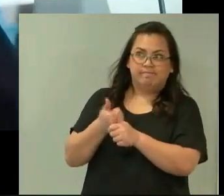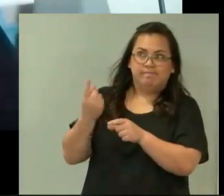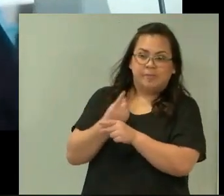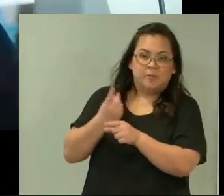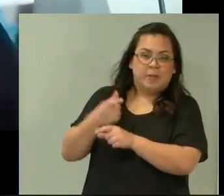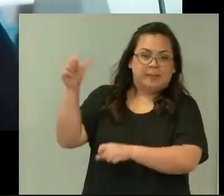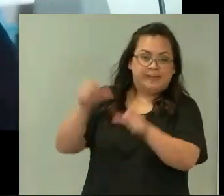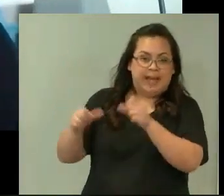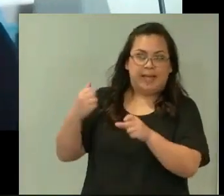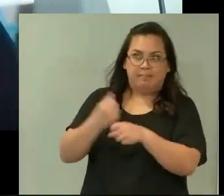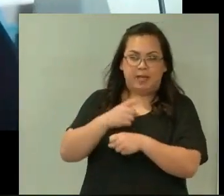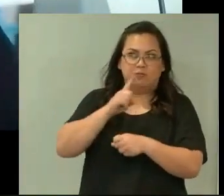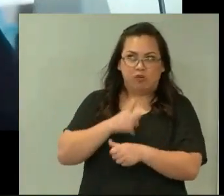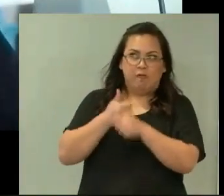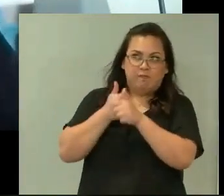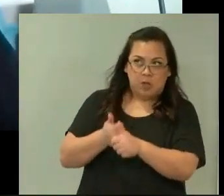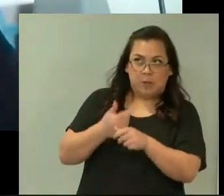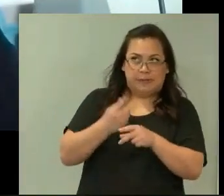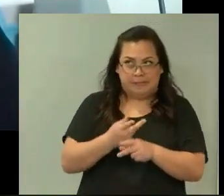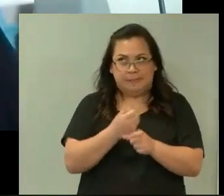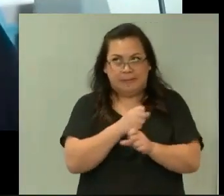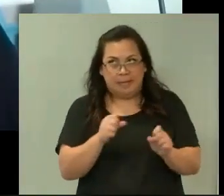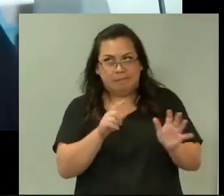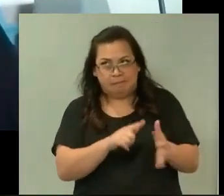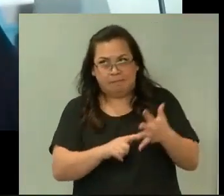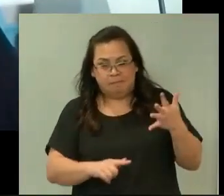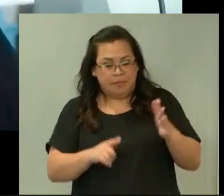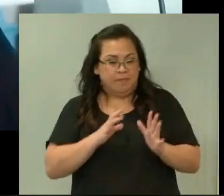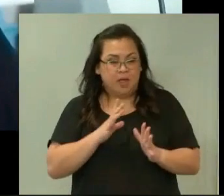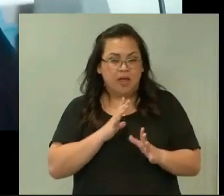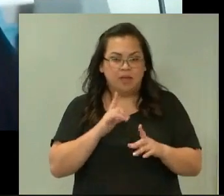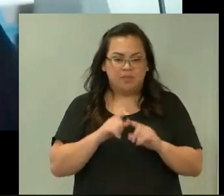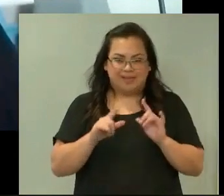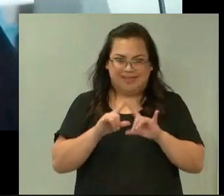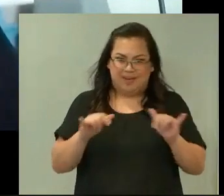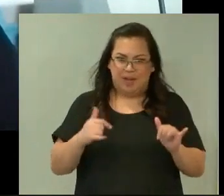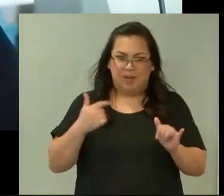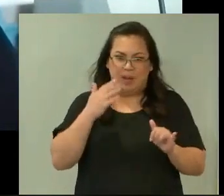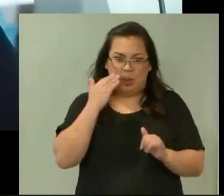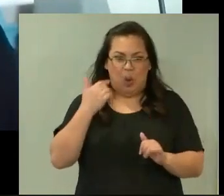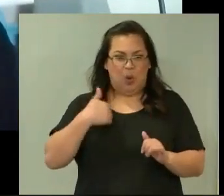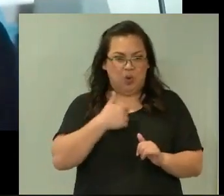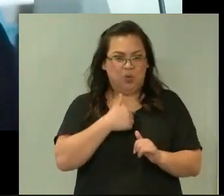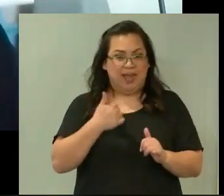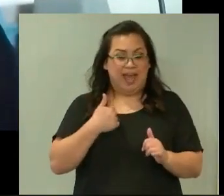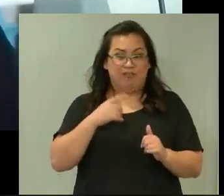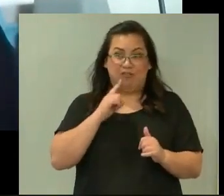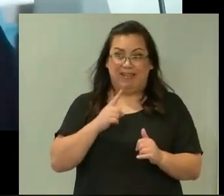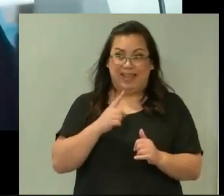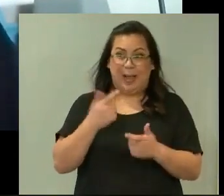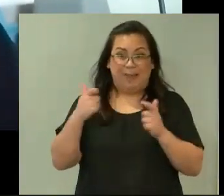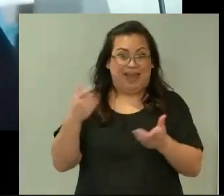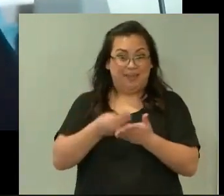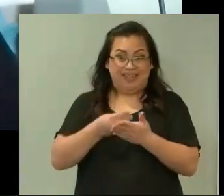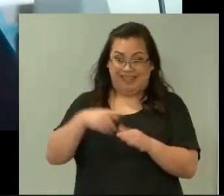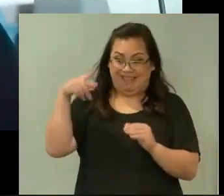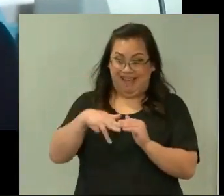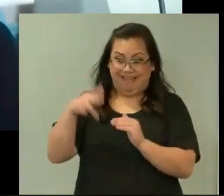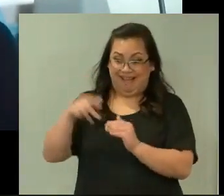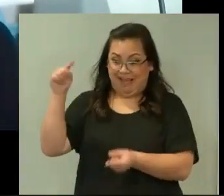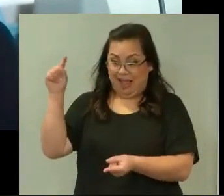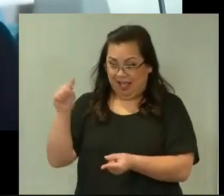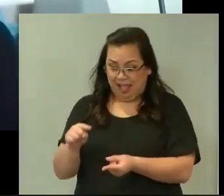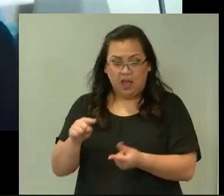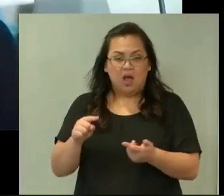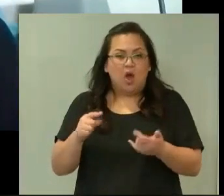making sure our students are safe, but knowing that we have massive cuts coming, right? So this isn't the